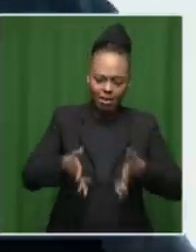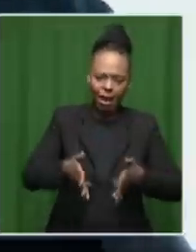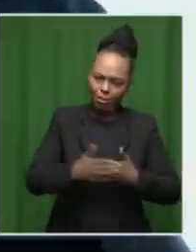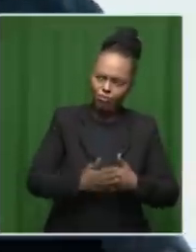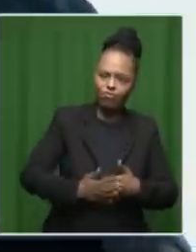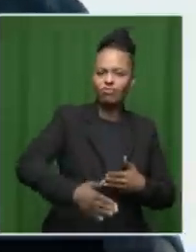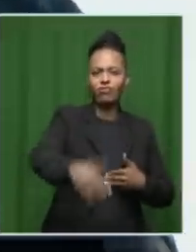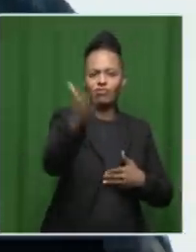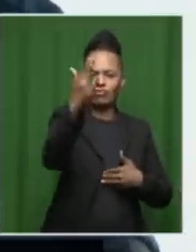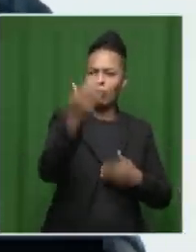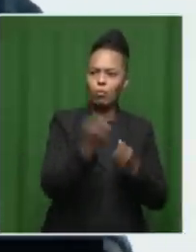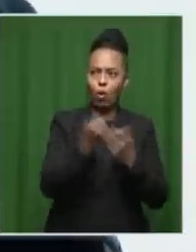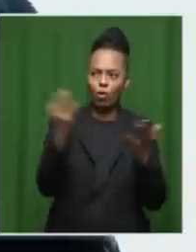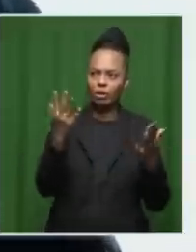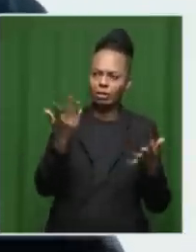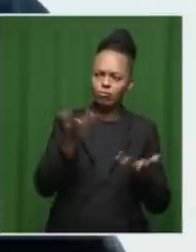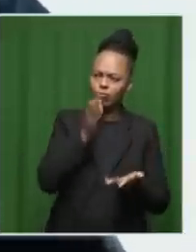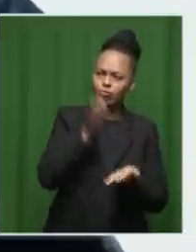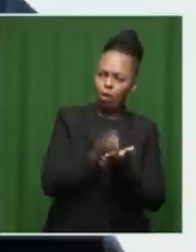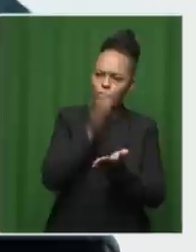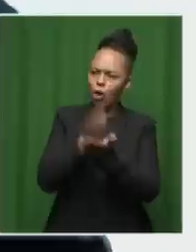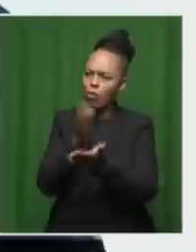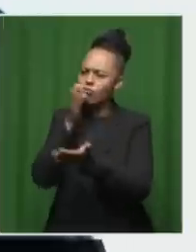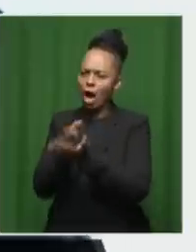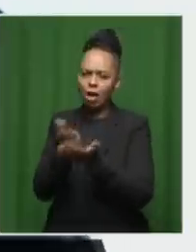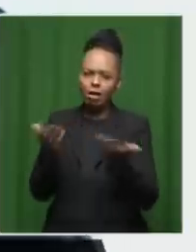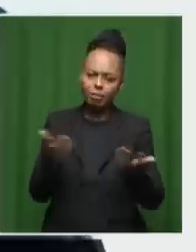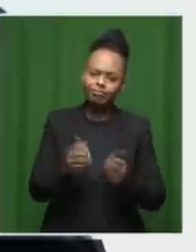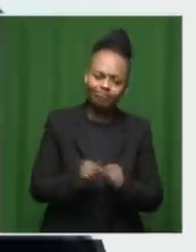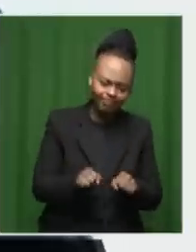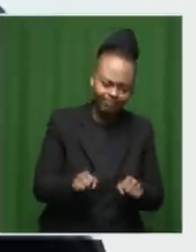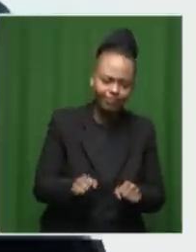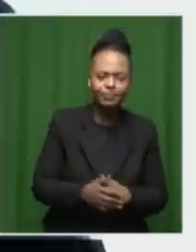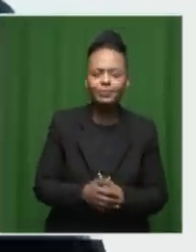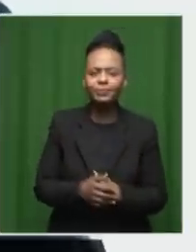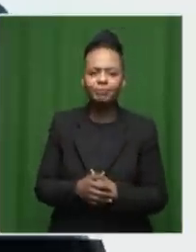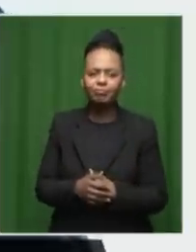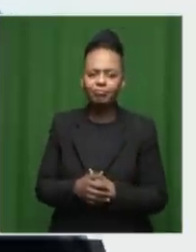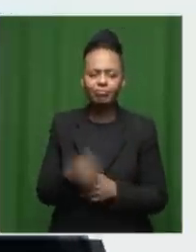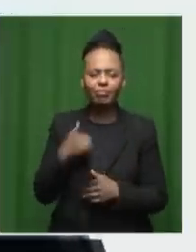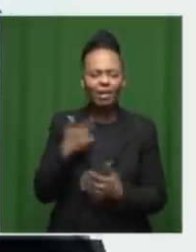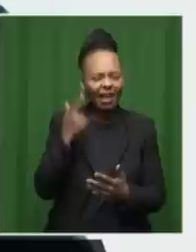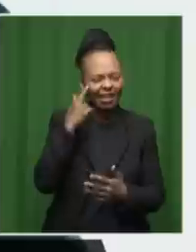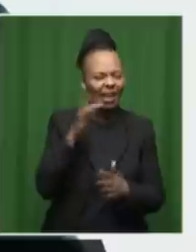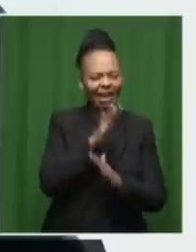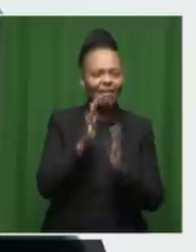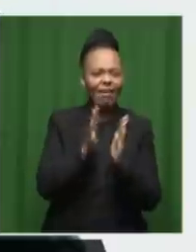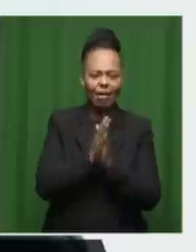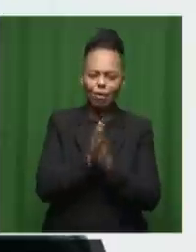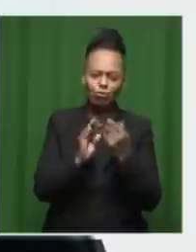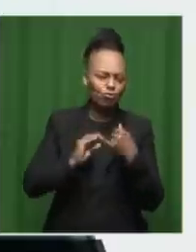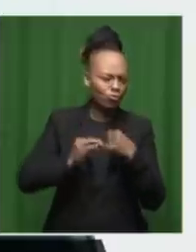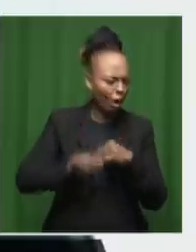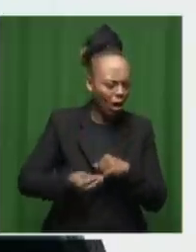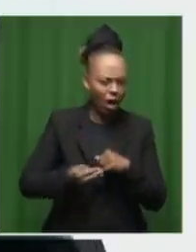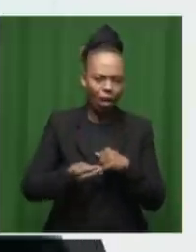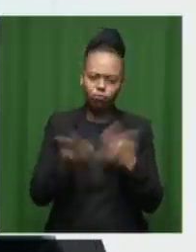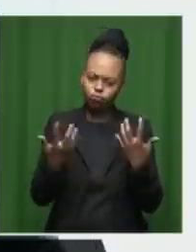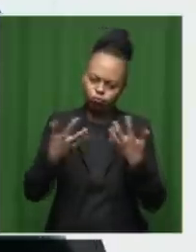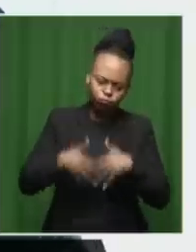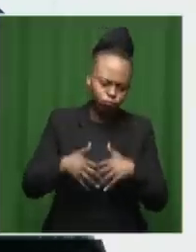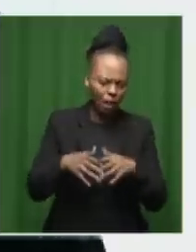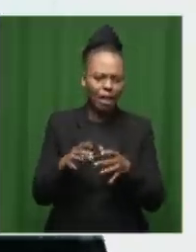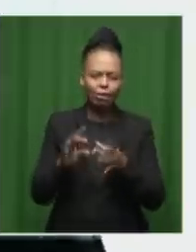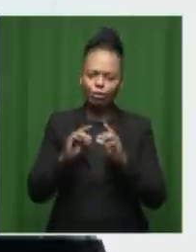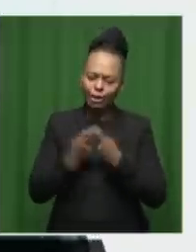term as well. And I think it's probably because of how, I guess, we took everything on board, and how we moved as a group, and how we performed,